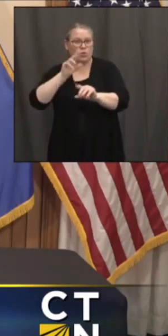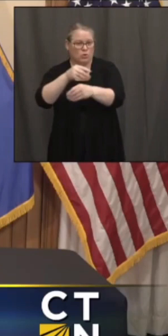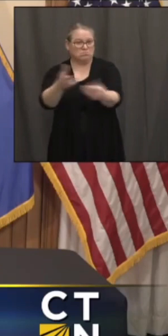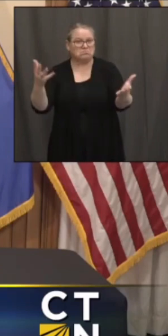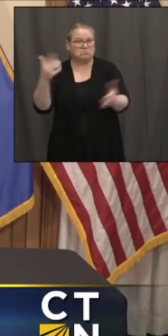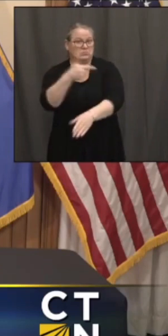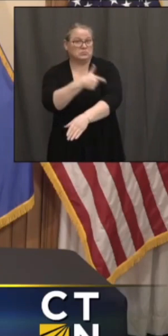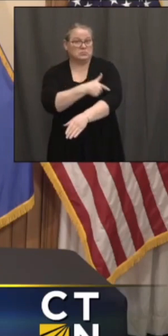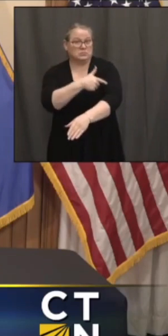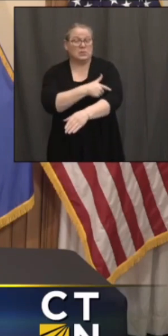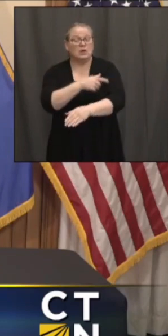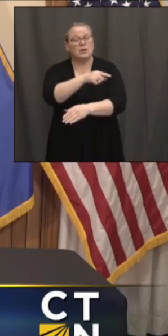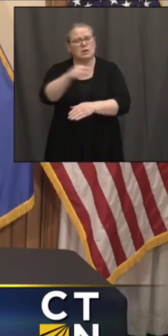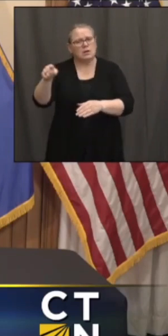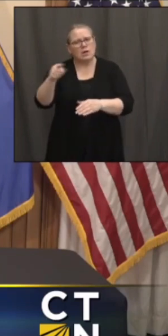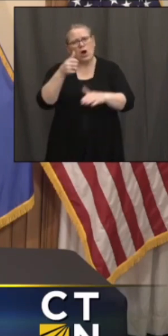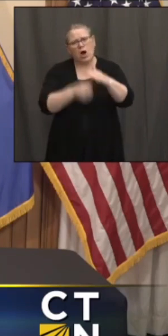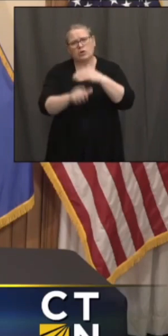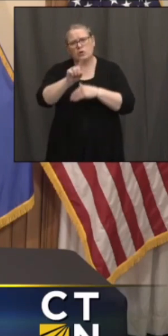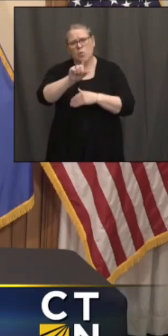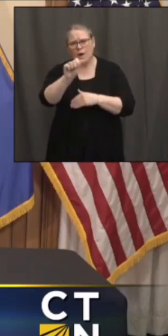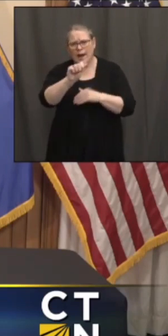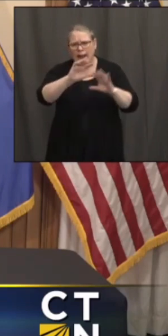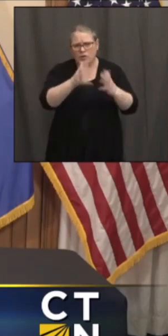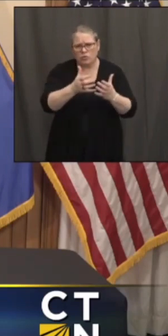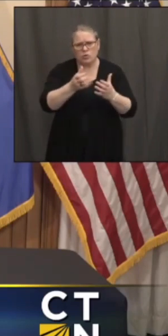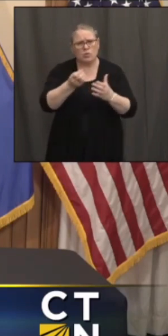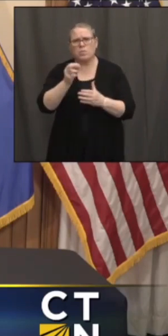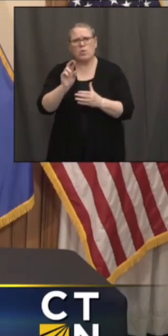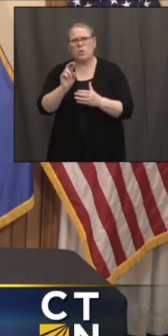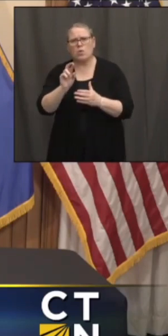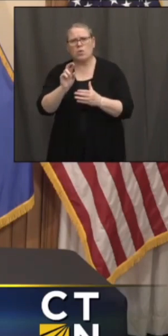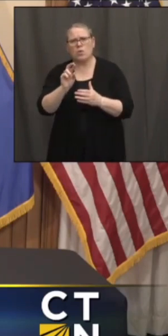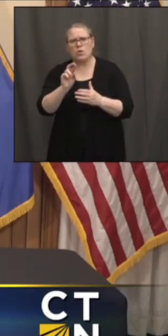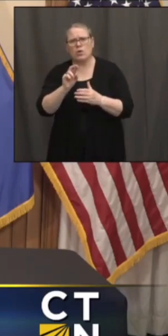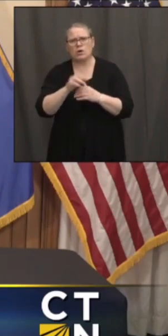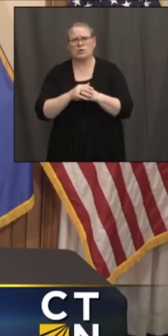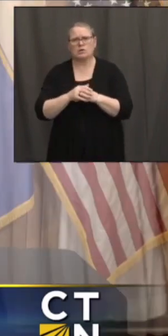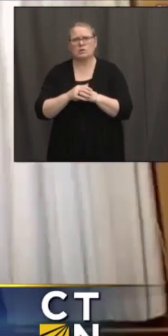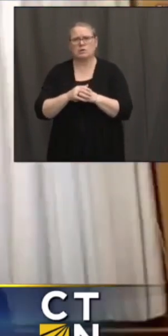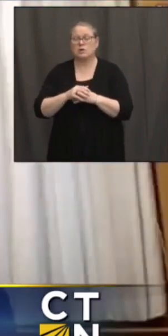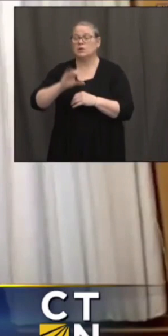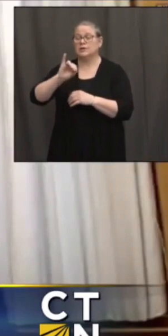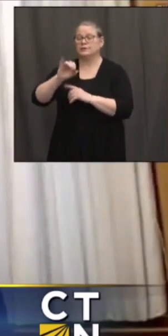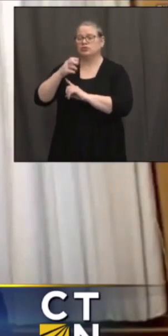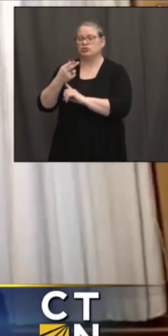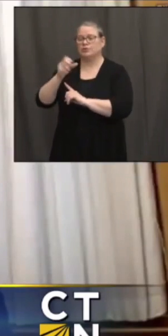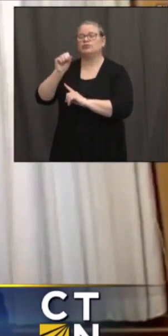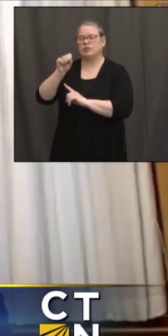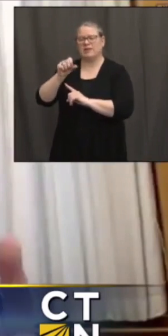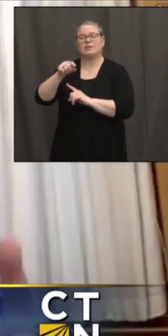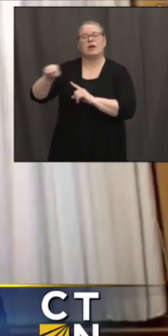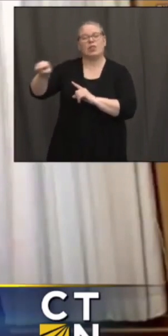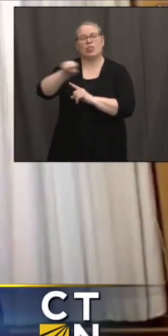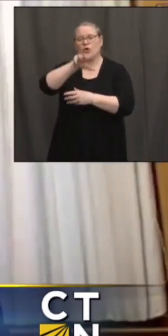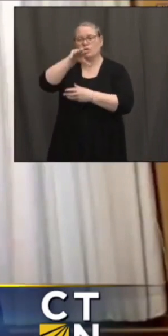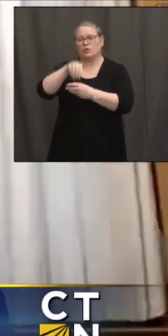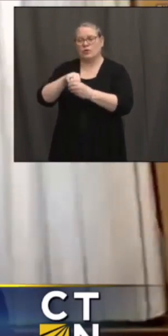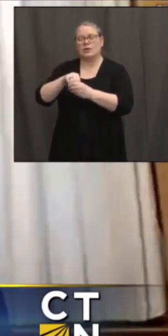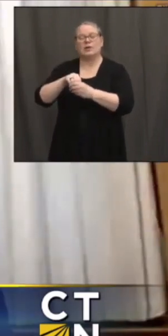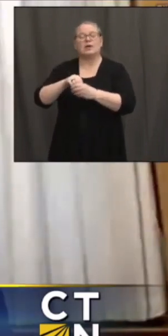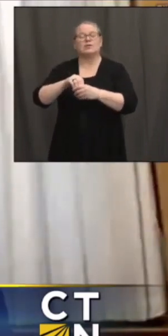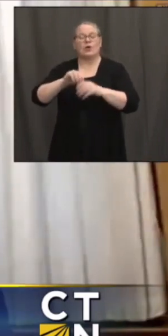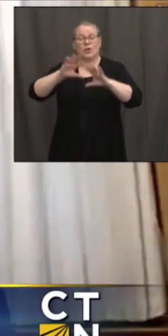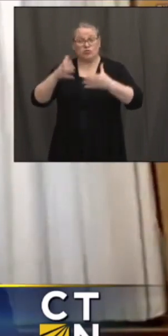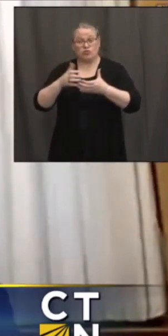eligible under Phase 1A? Yes, those facilities are part of the what they call the Tier 2 of Phase 1A